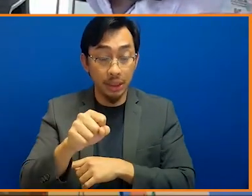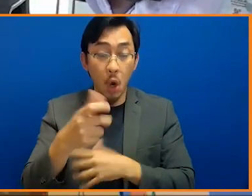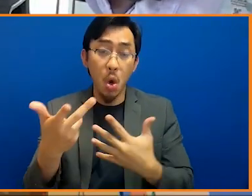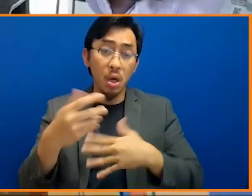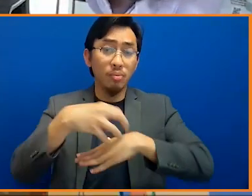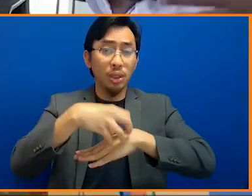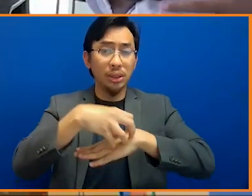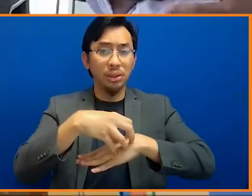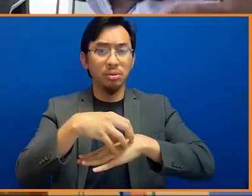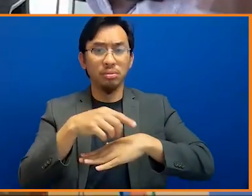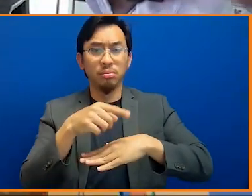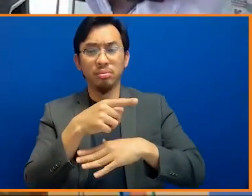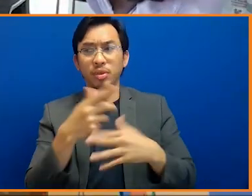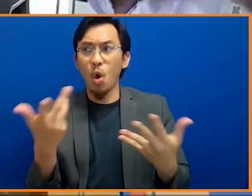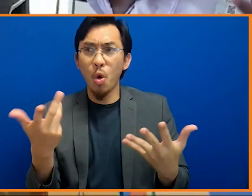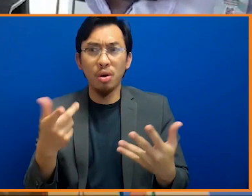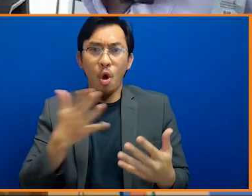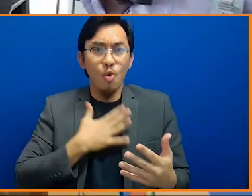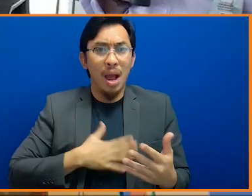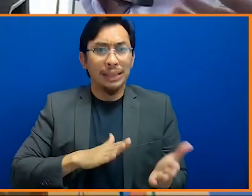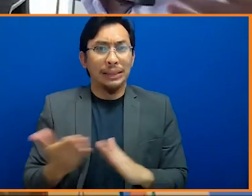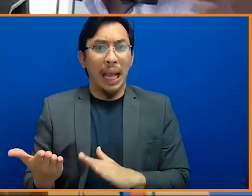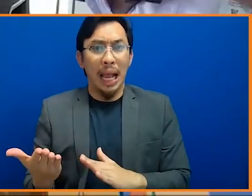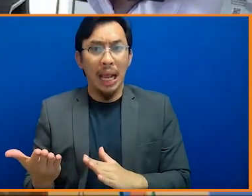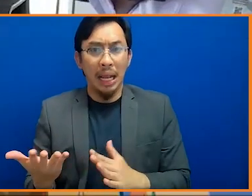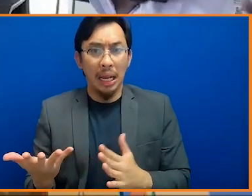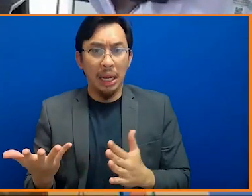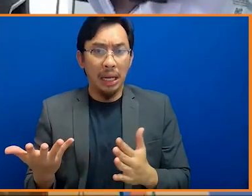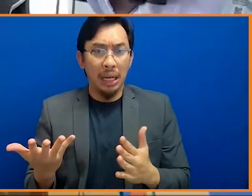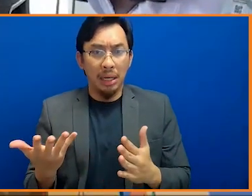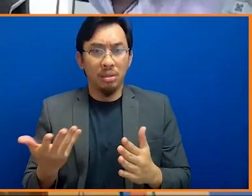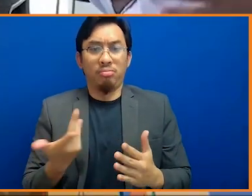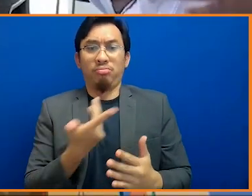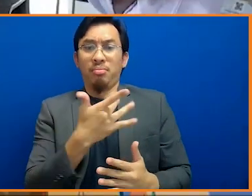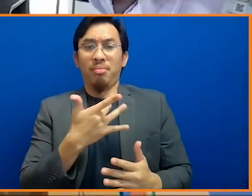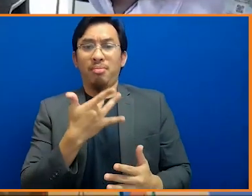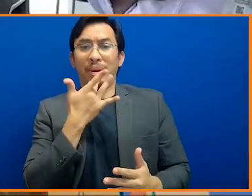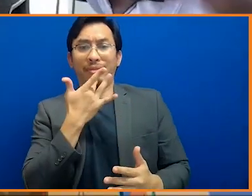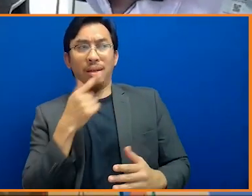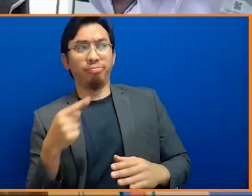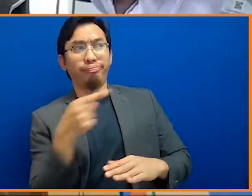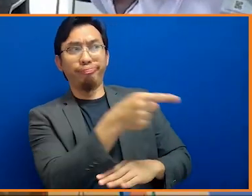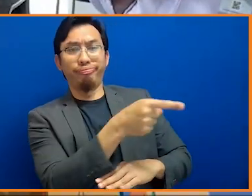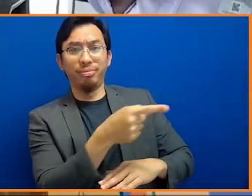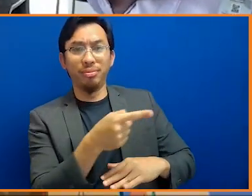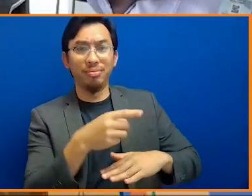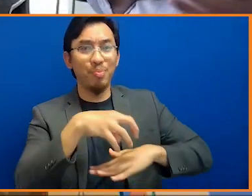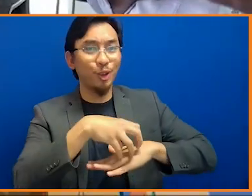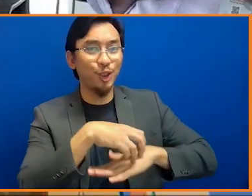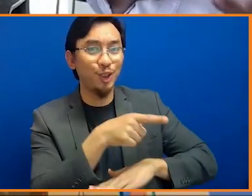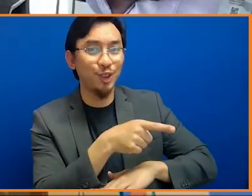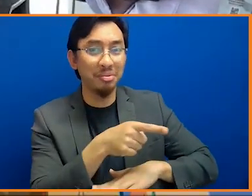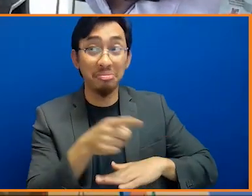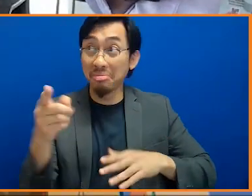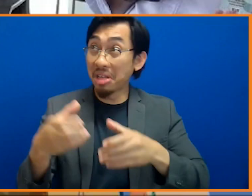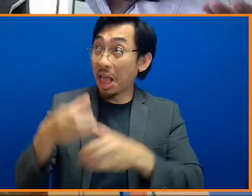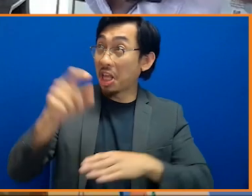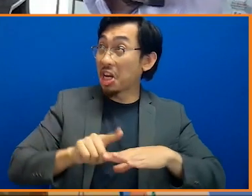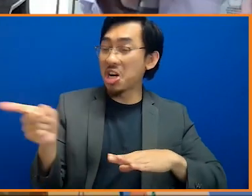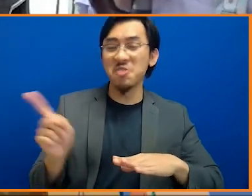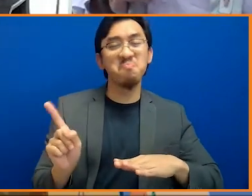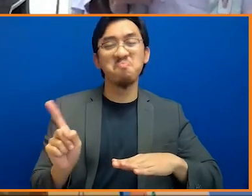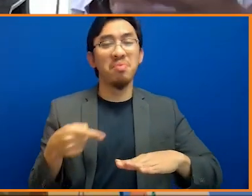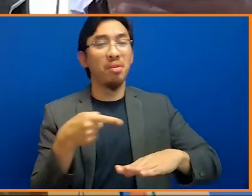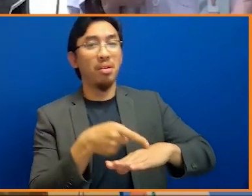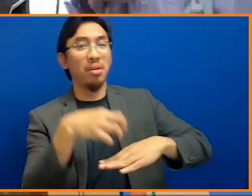To the mosque, because they prefer, if they have to die, they think they are going to die, they prefer to die in the mosque instead of other building